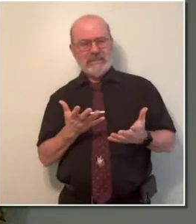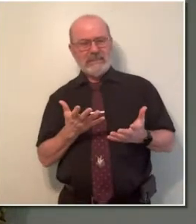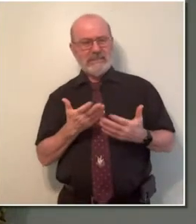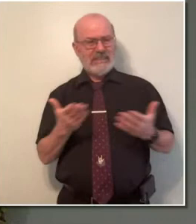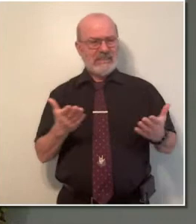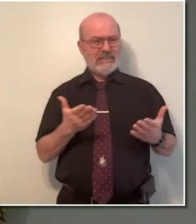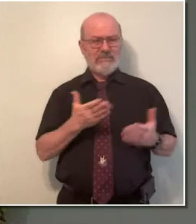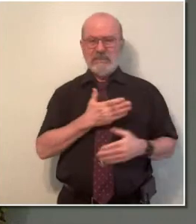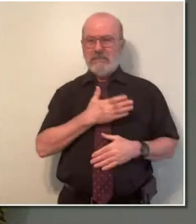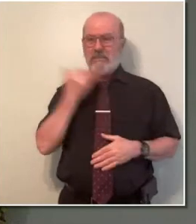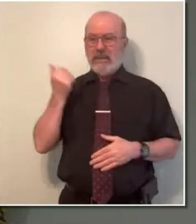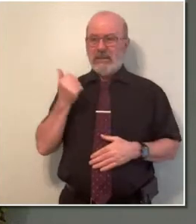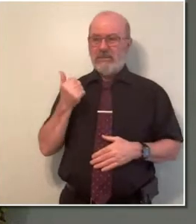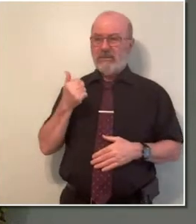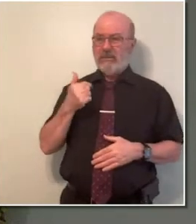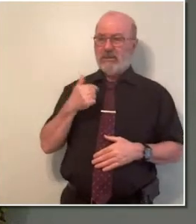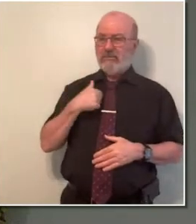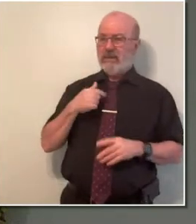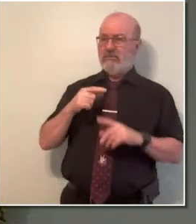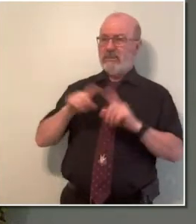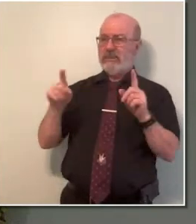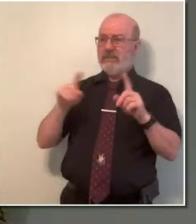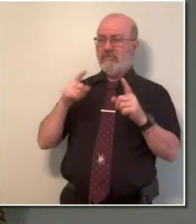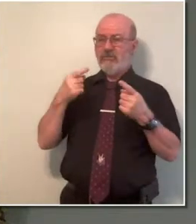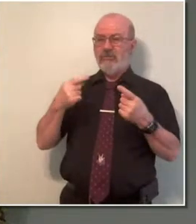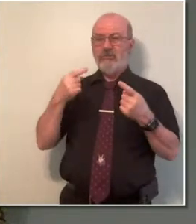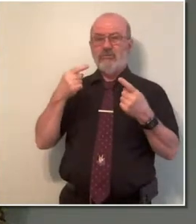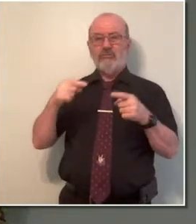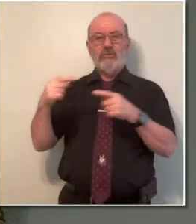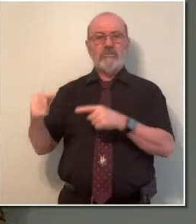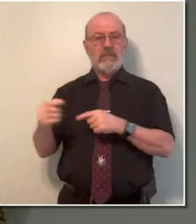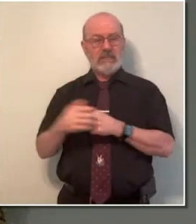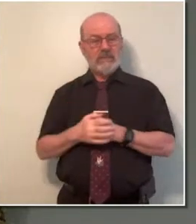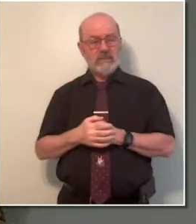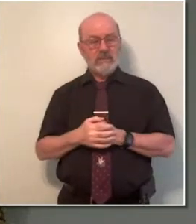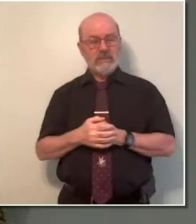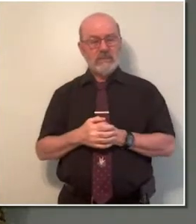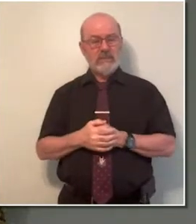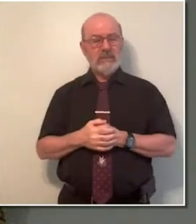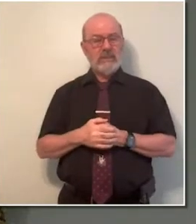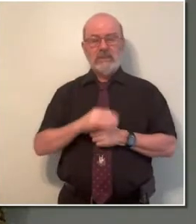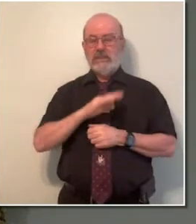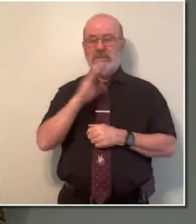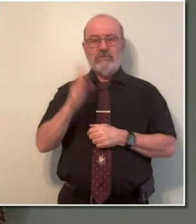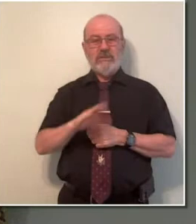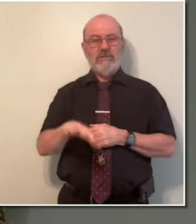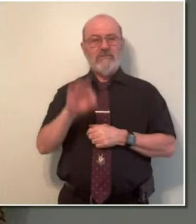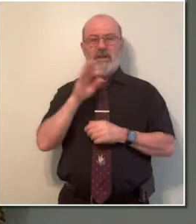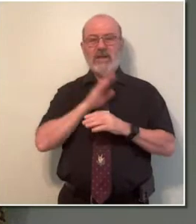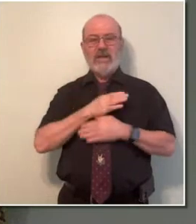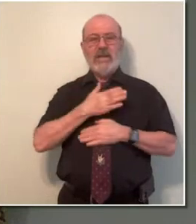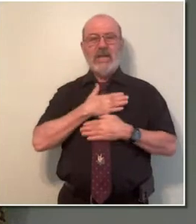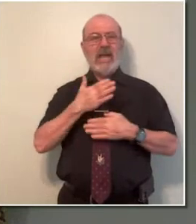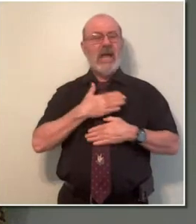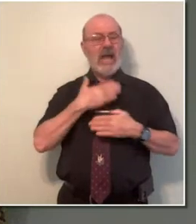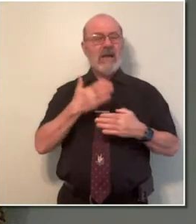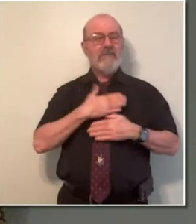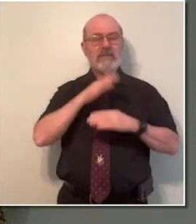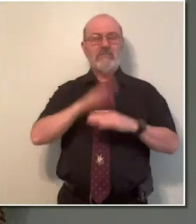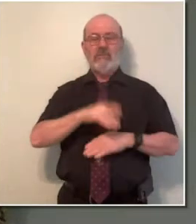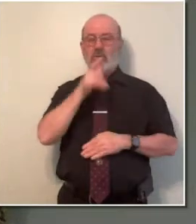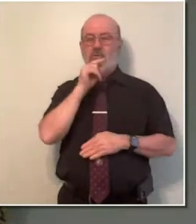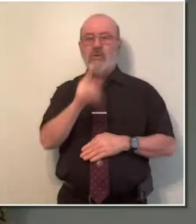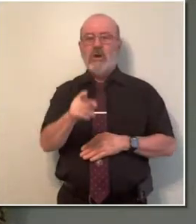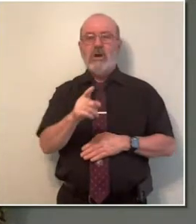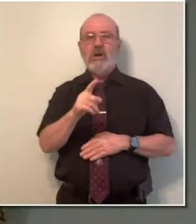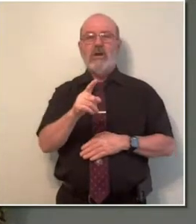better if I were in different circumstances. Can I just tell you tonight, you'll never find happiness and contentment with who you are as long as you want